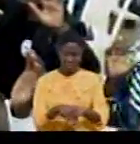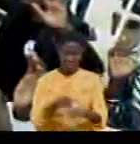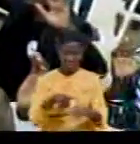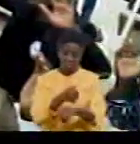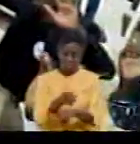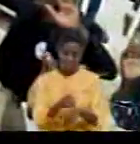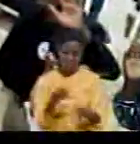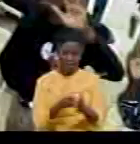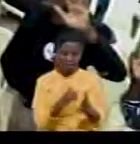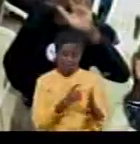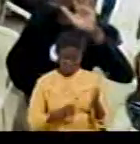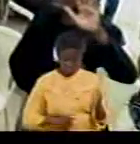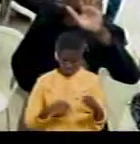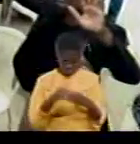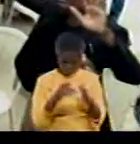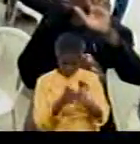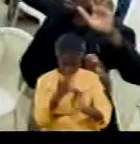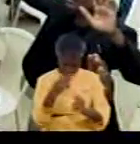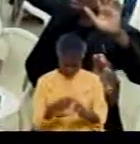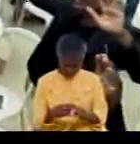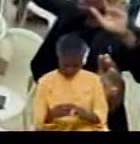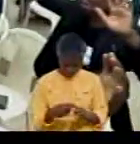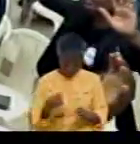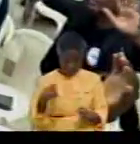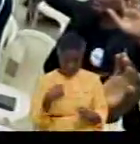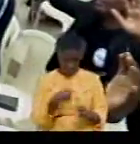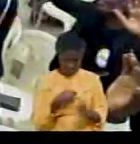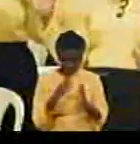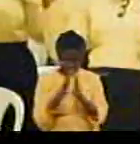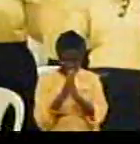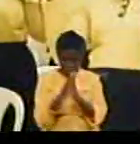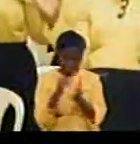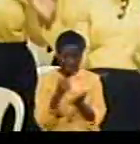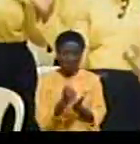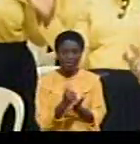In Jesus' name, we pray.